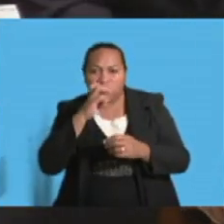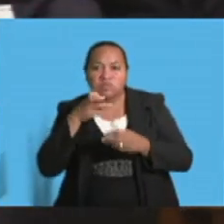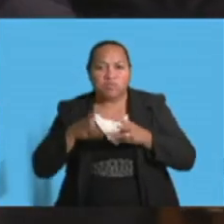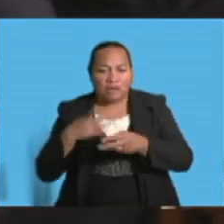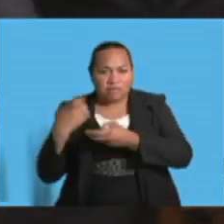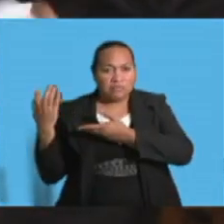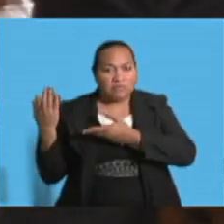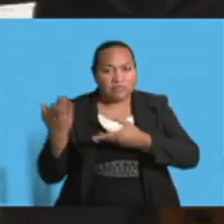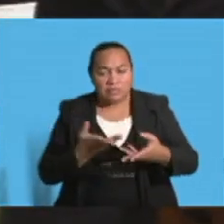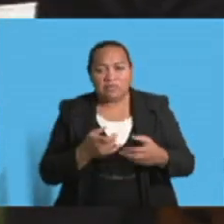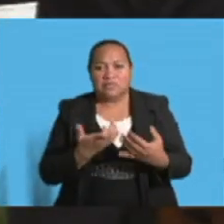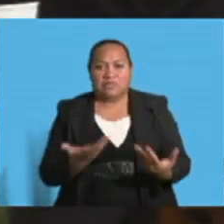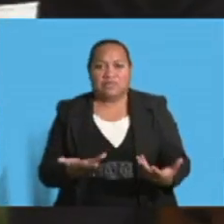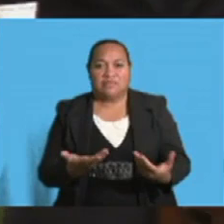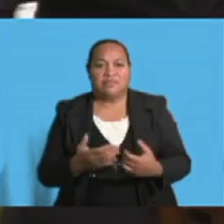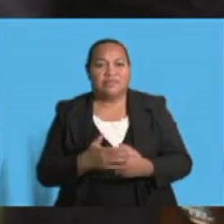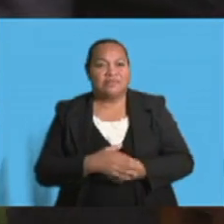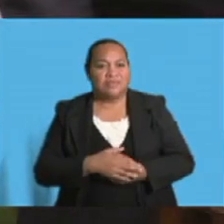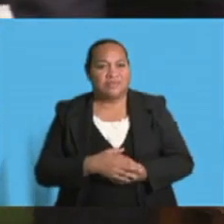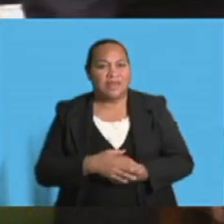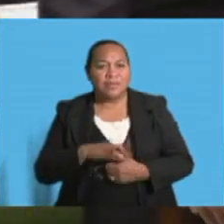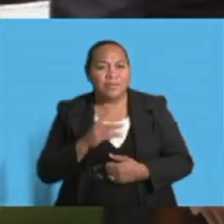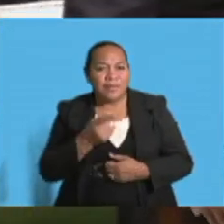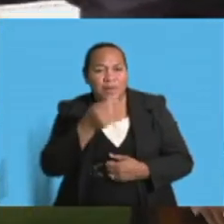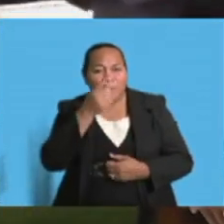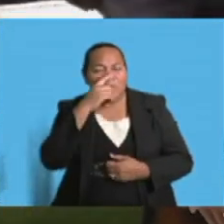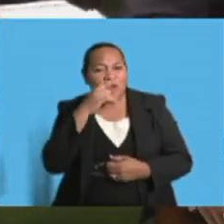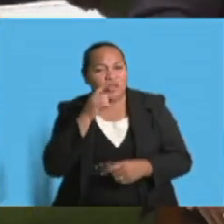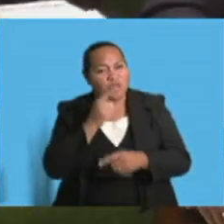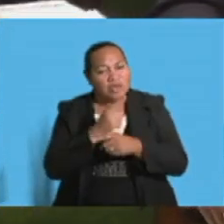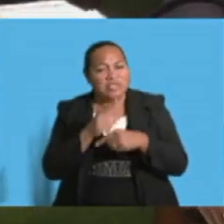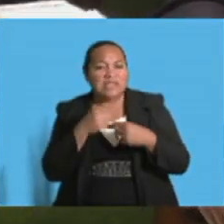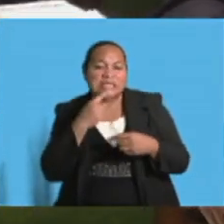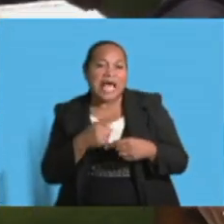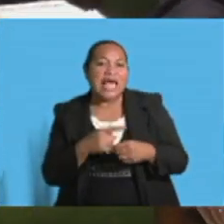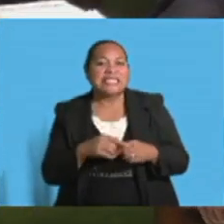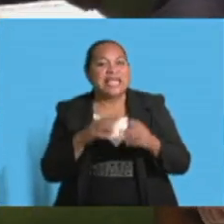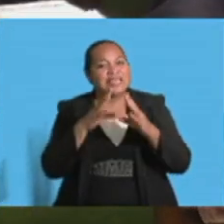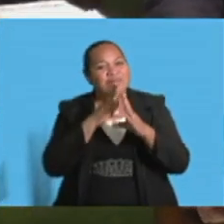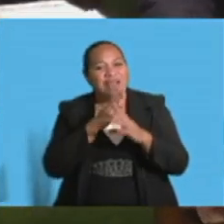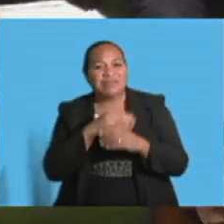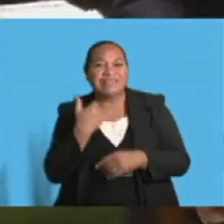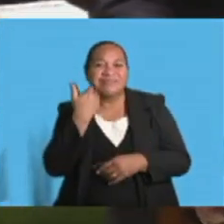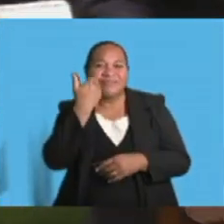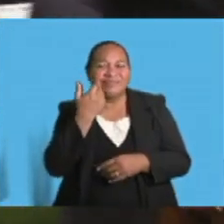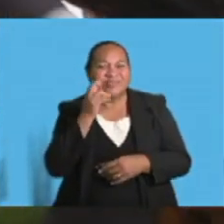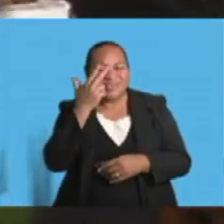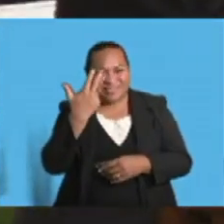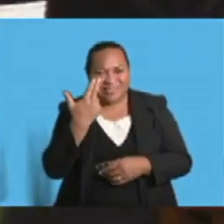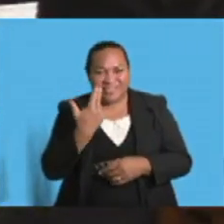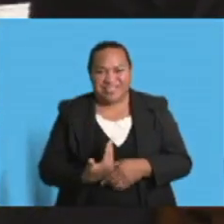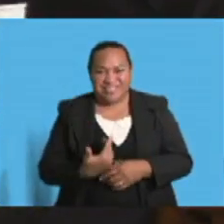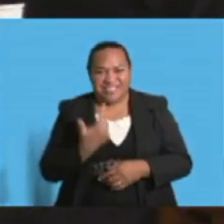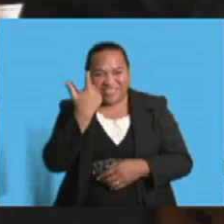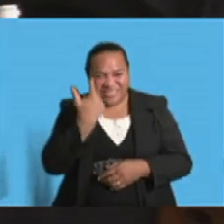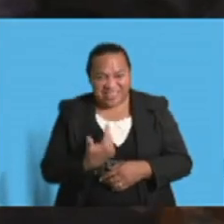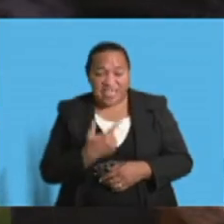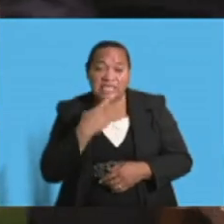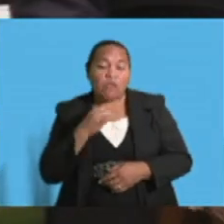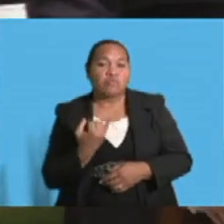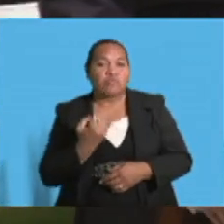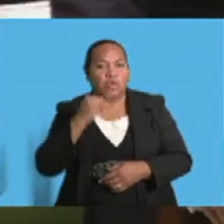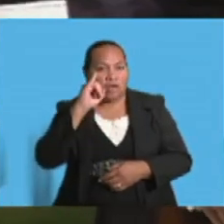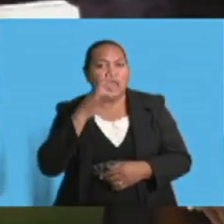we had people pontificating about homosexuality being wrong. We should not have homosexuality. In fact, there was a law